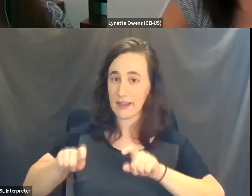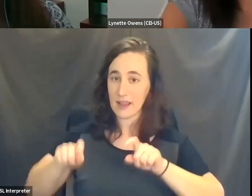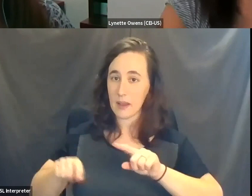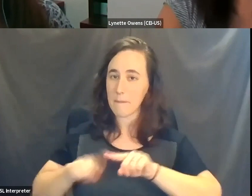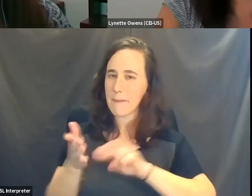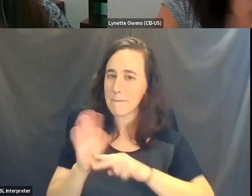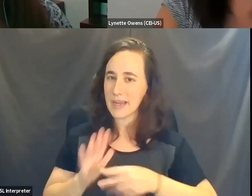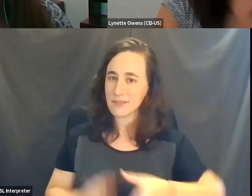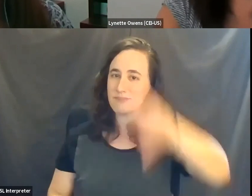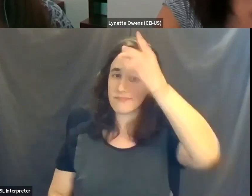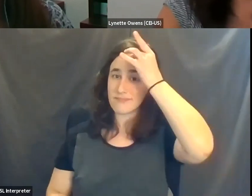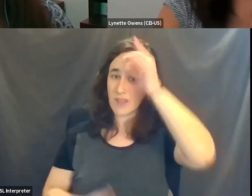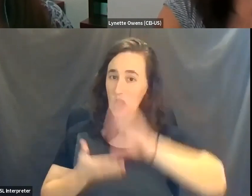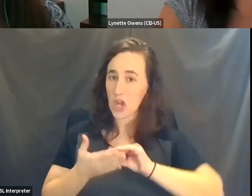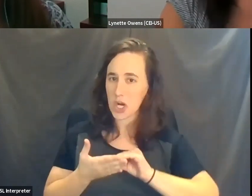very well. And